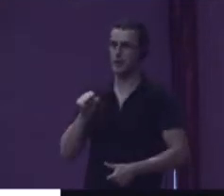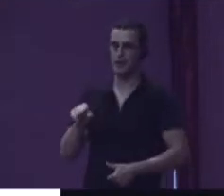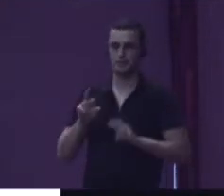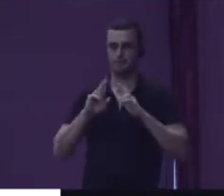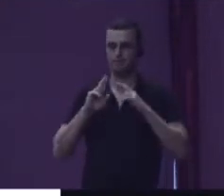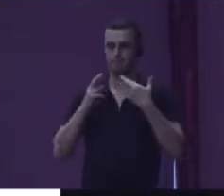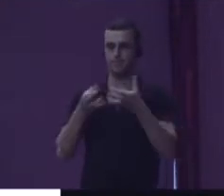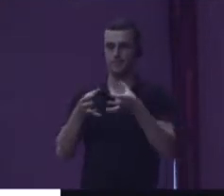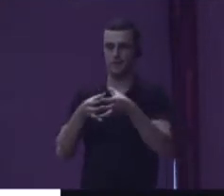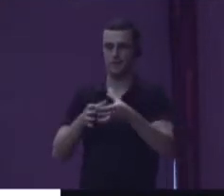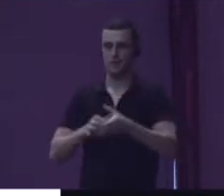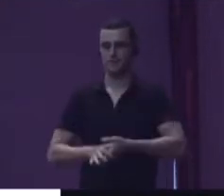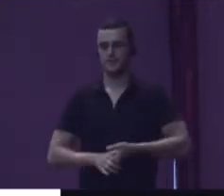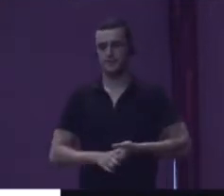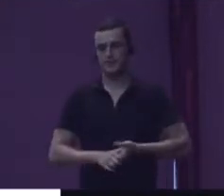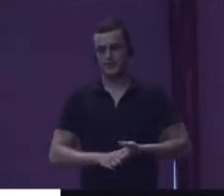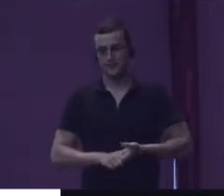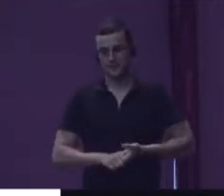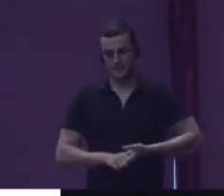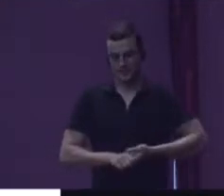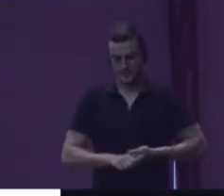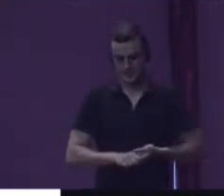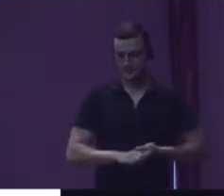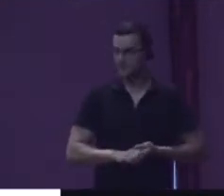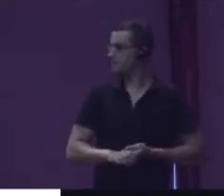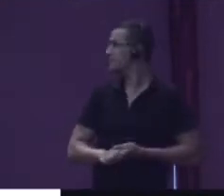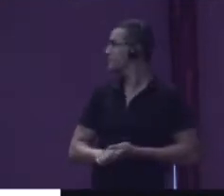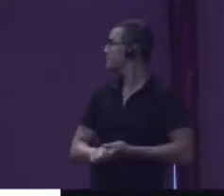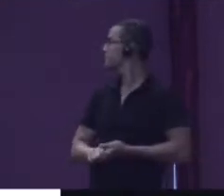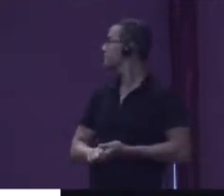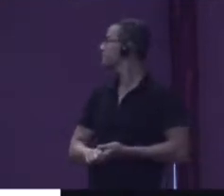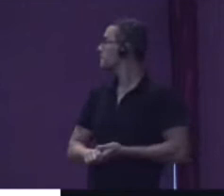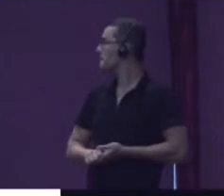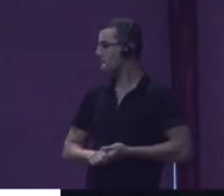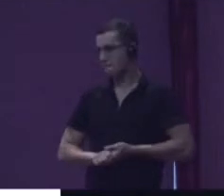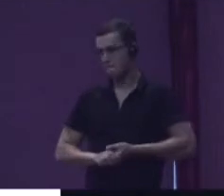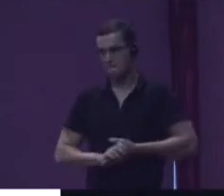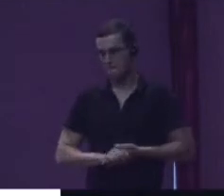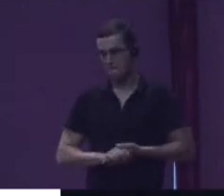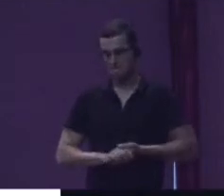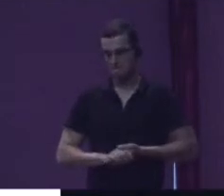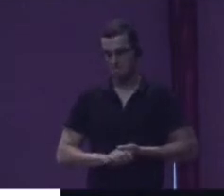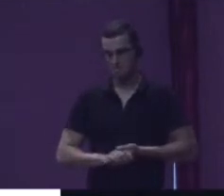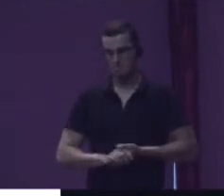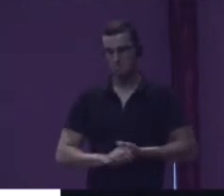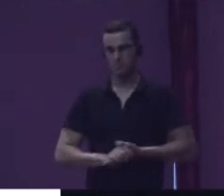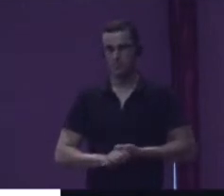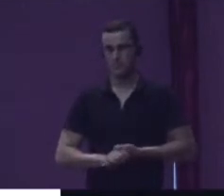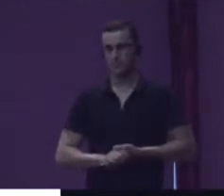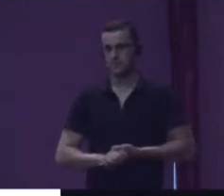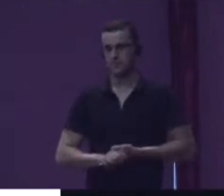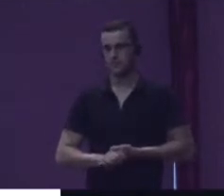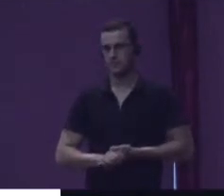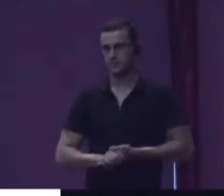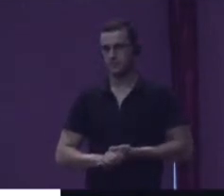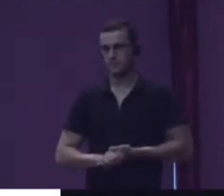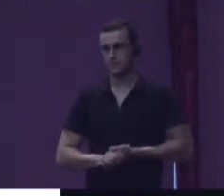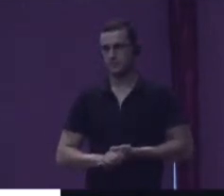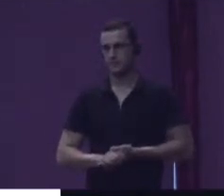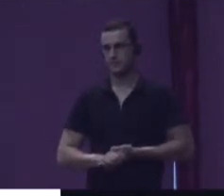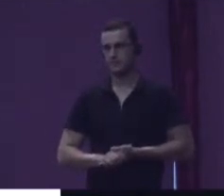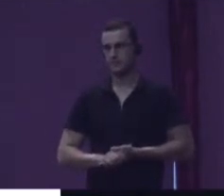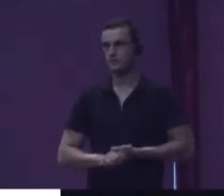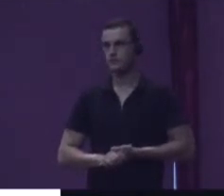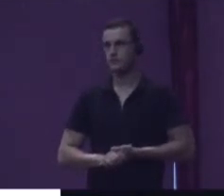Okay, what we have here is the women being taught to